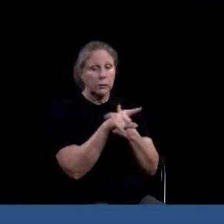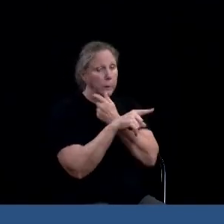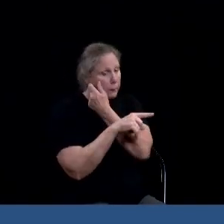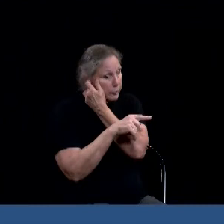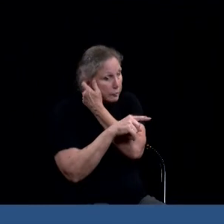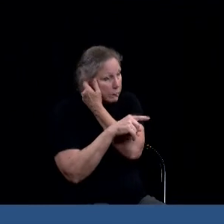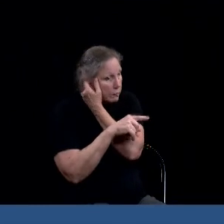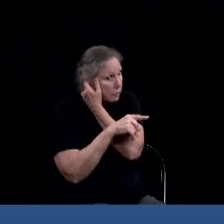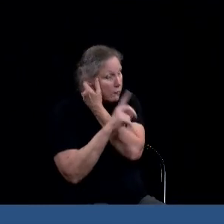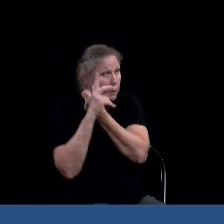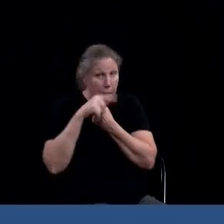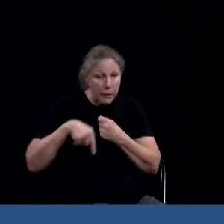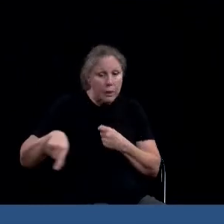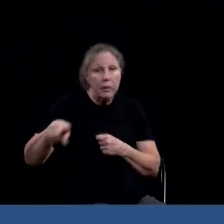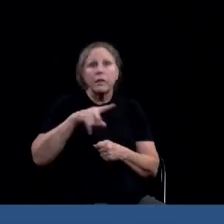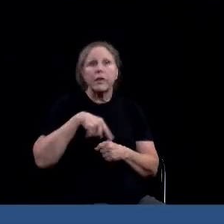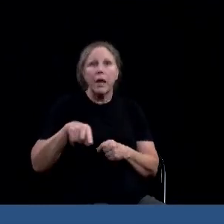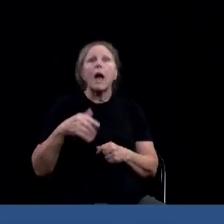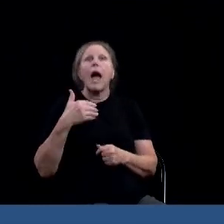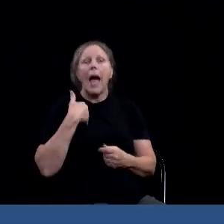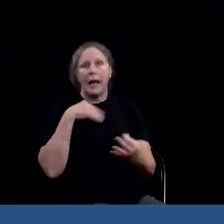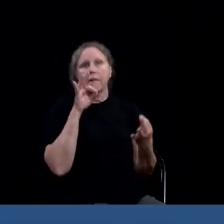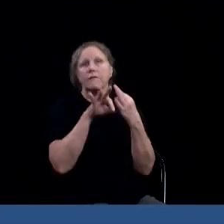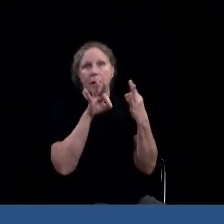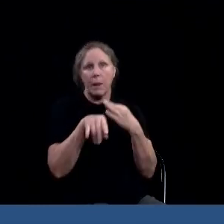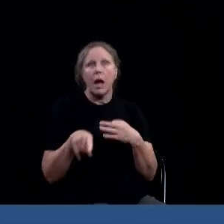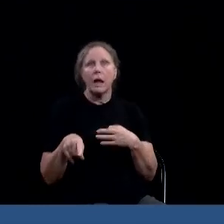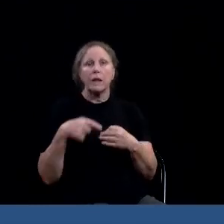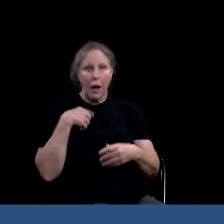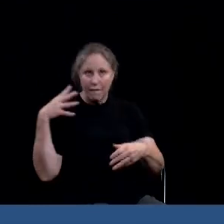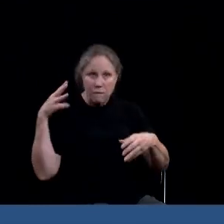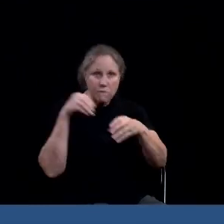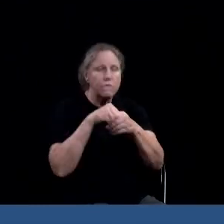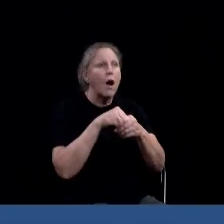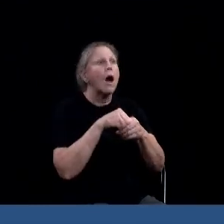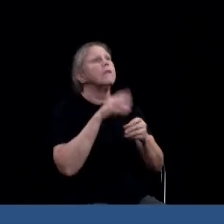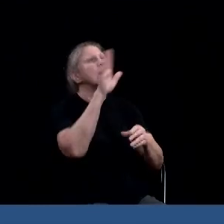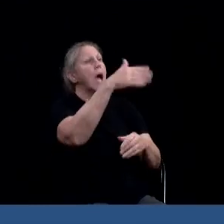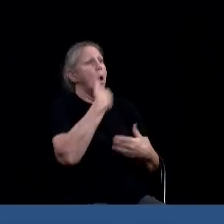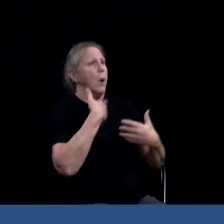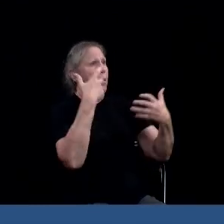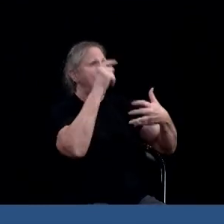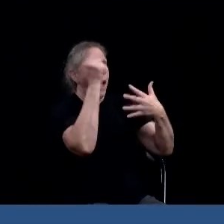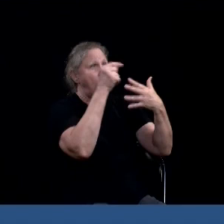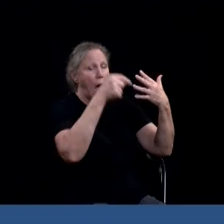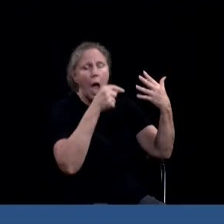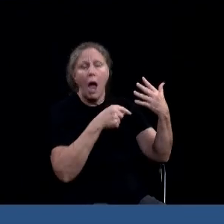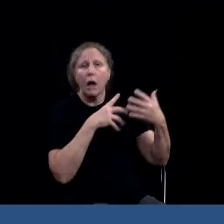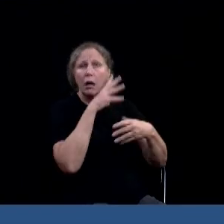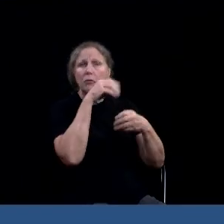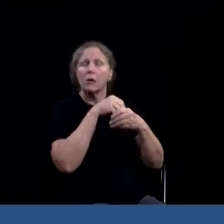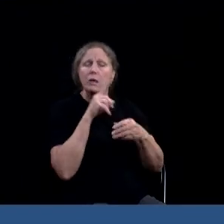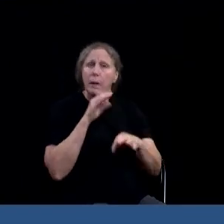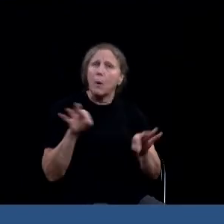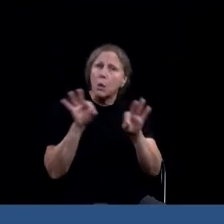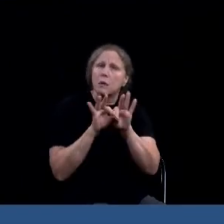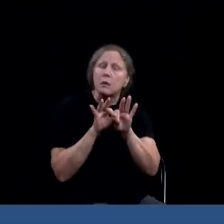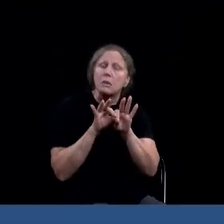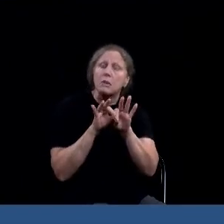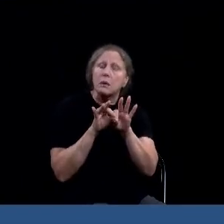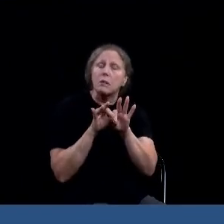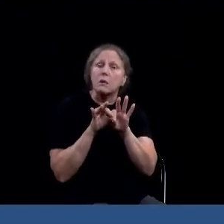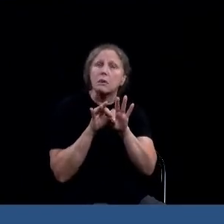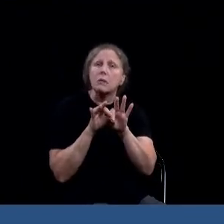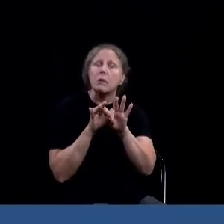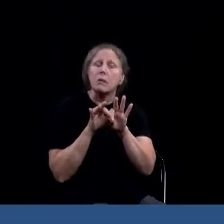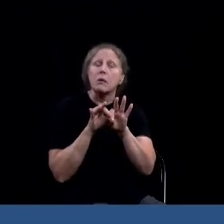input in shaping their community, because that's important. And so I appreciate the efforts from